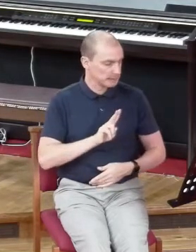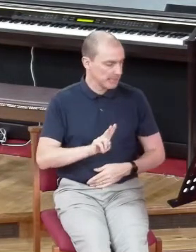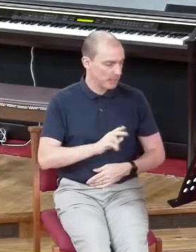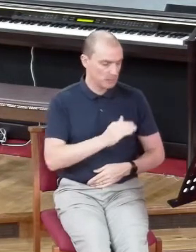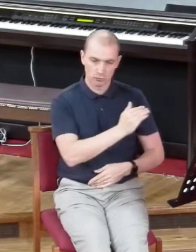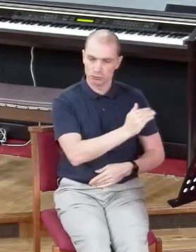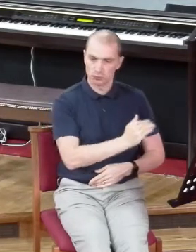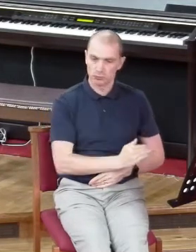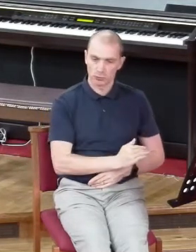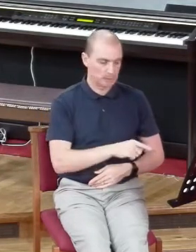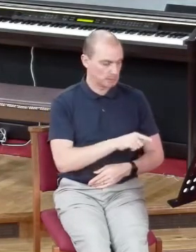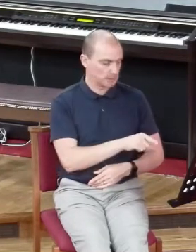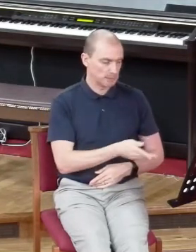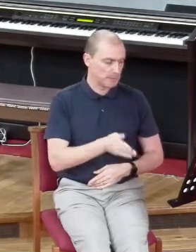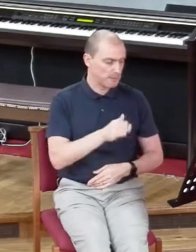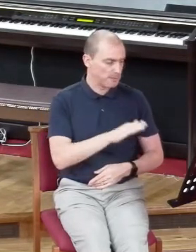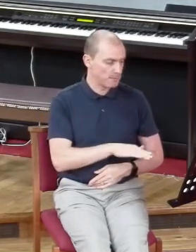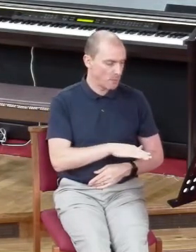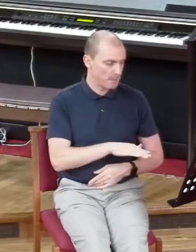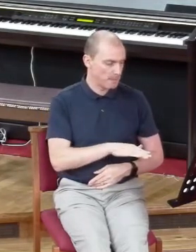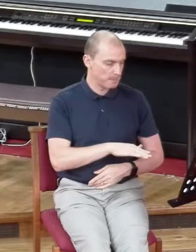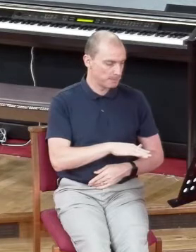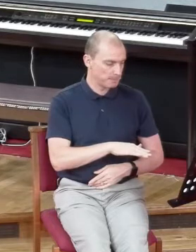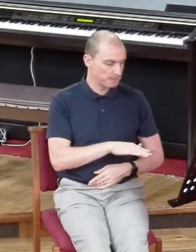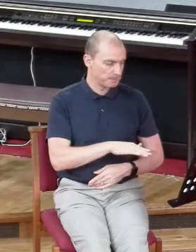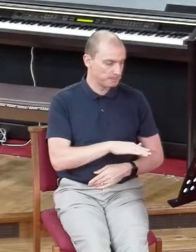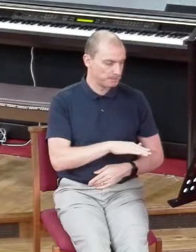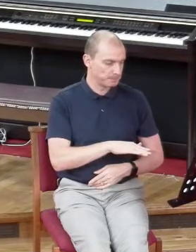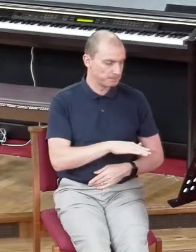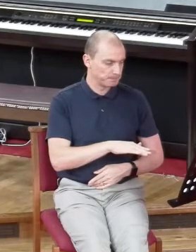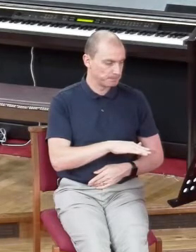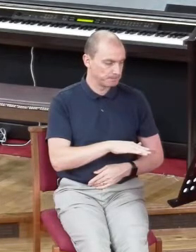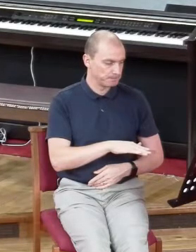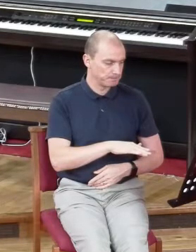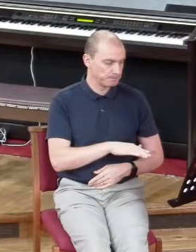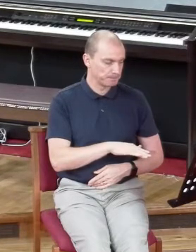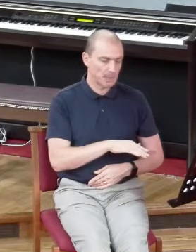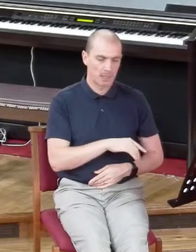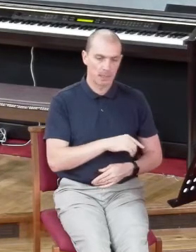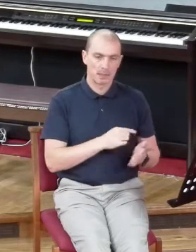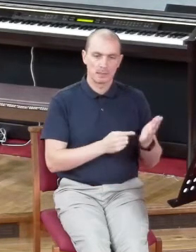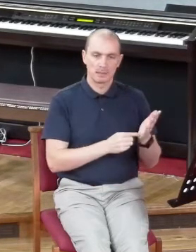from Paul's letter to 2 Timothy, chapters 1.